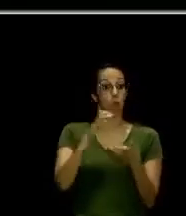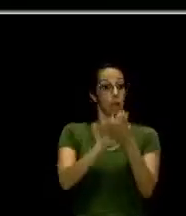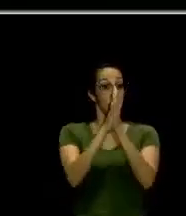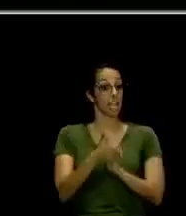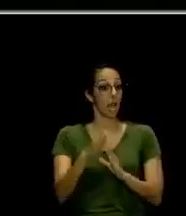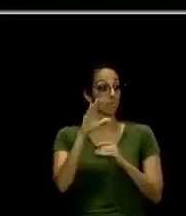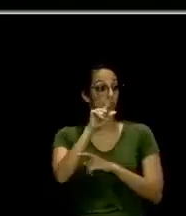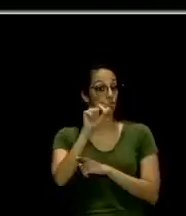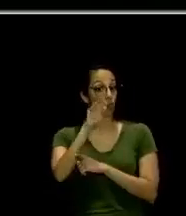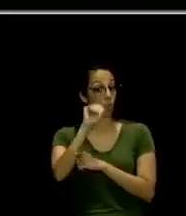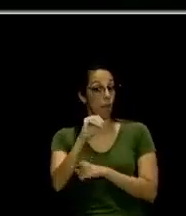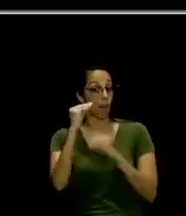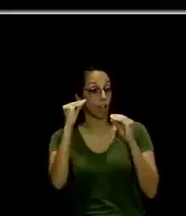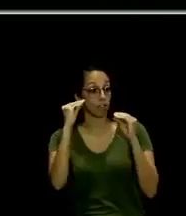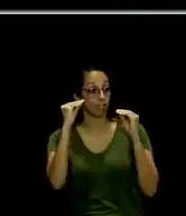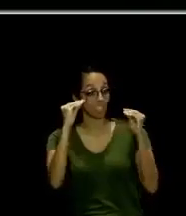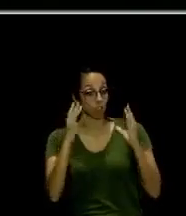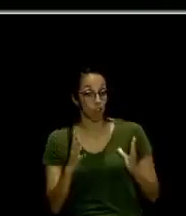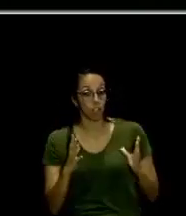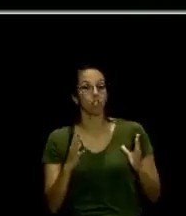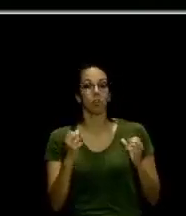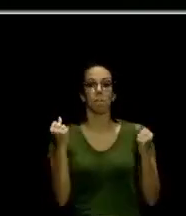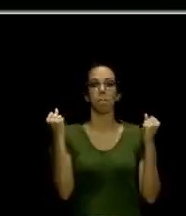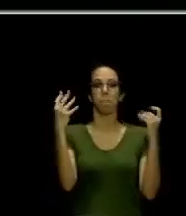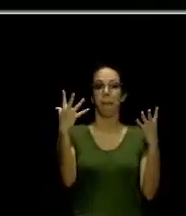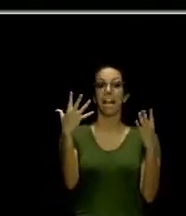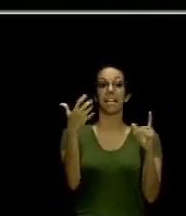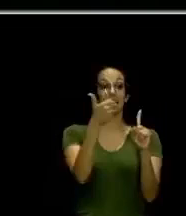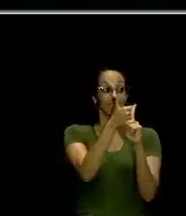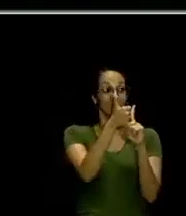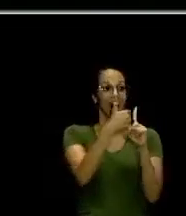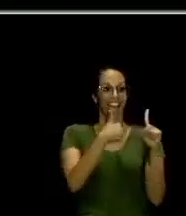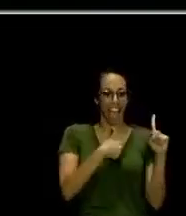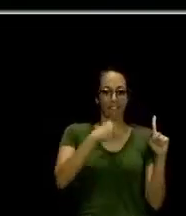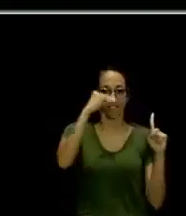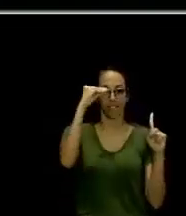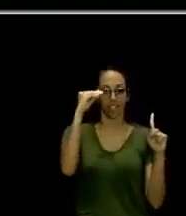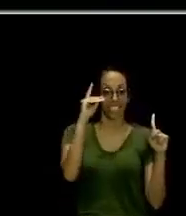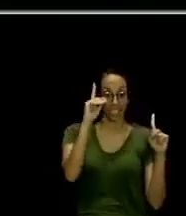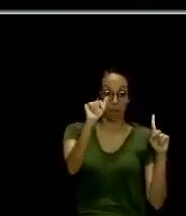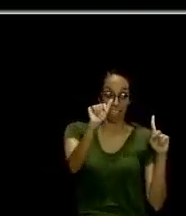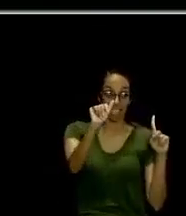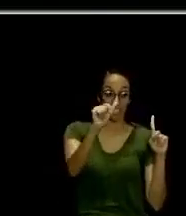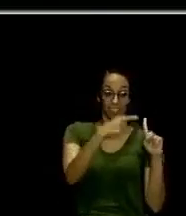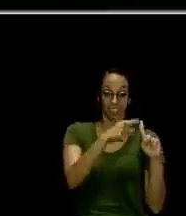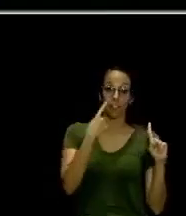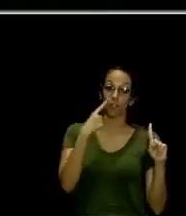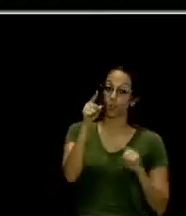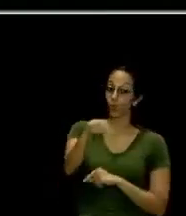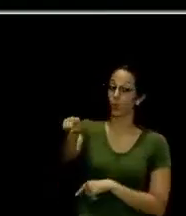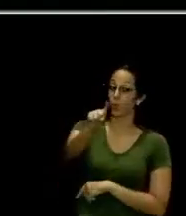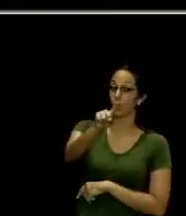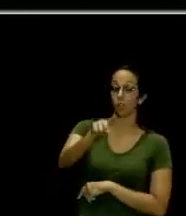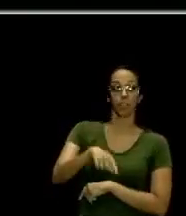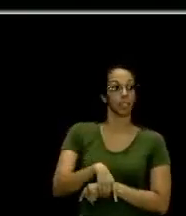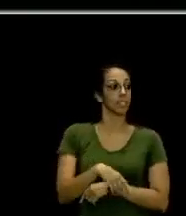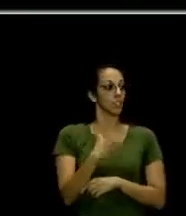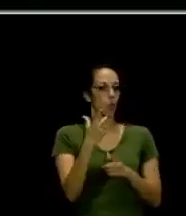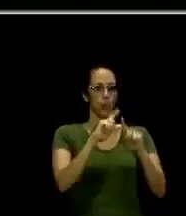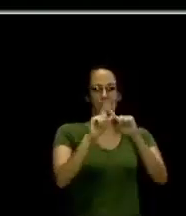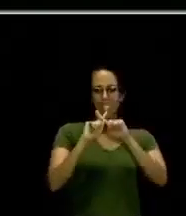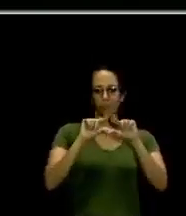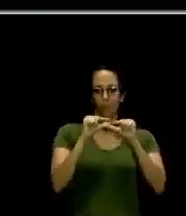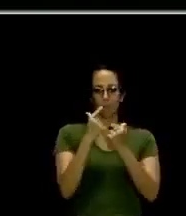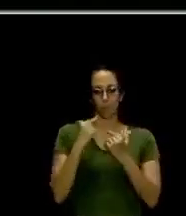Zumba instructor, there's a lot of Zumba instructors that have disabilities. So that session is for you. There's one from birth to 3 and then one